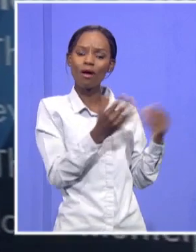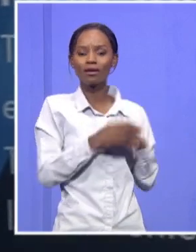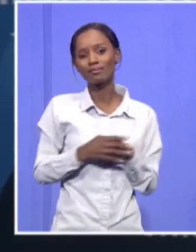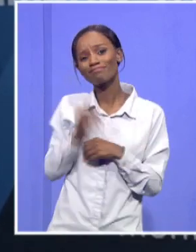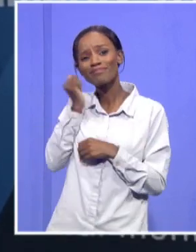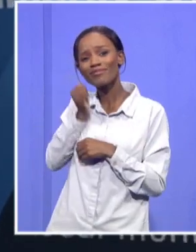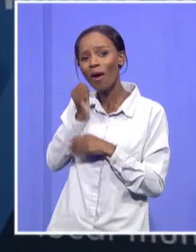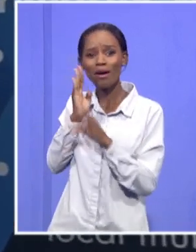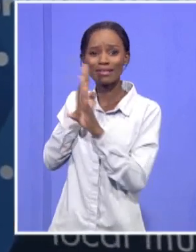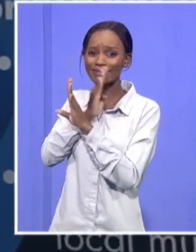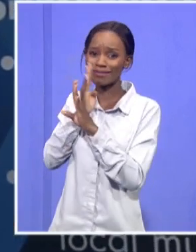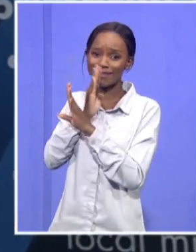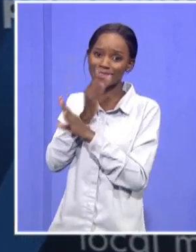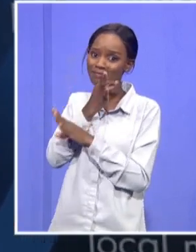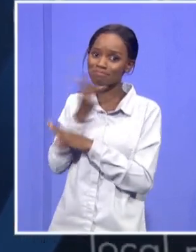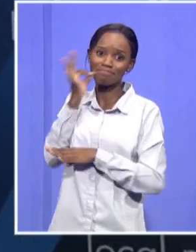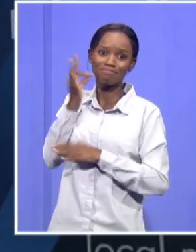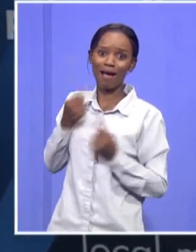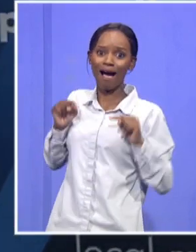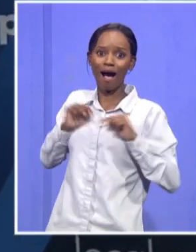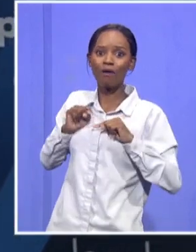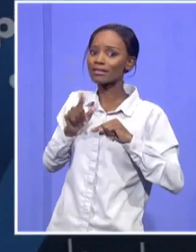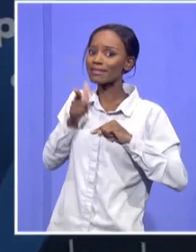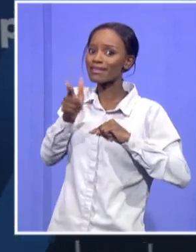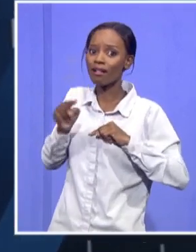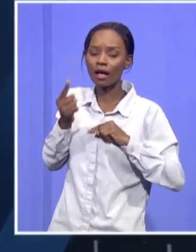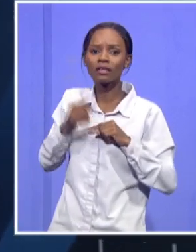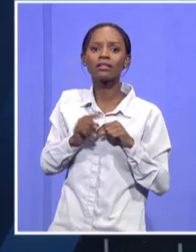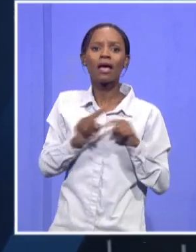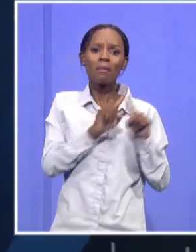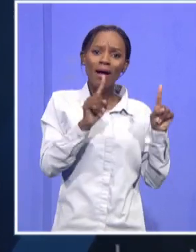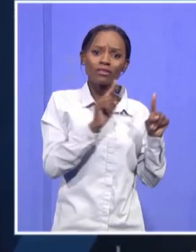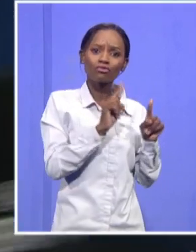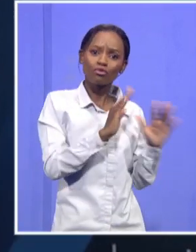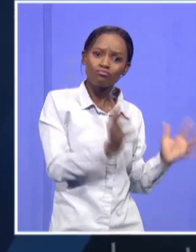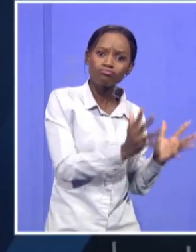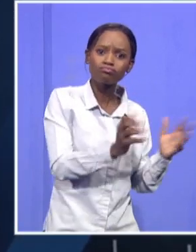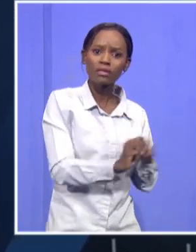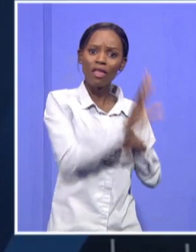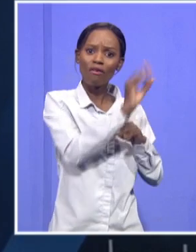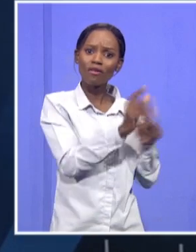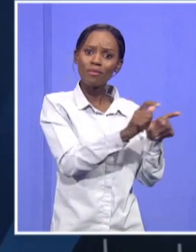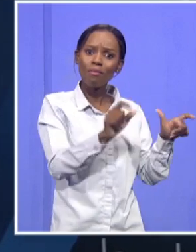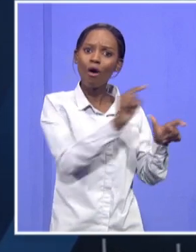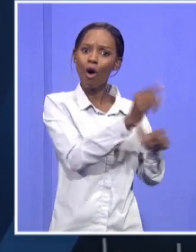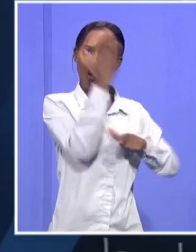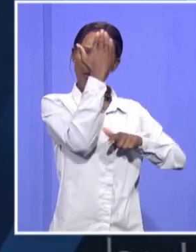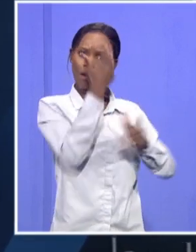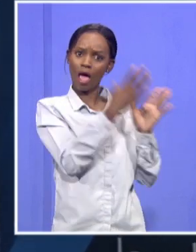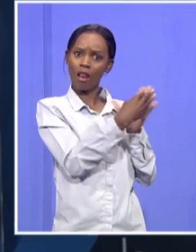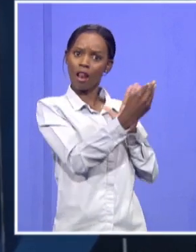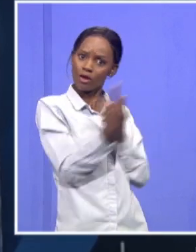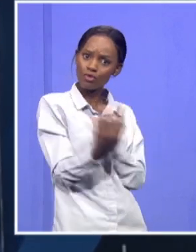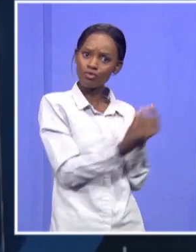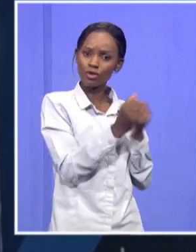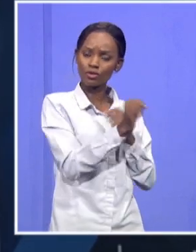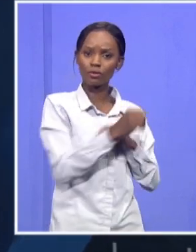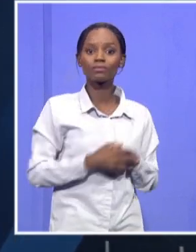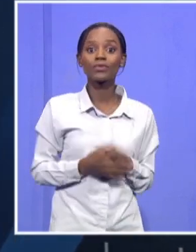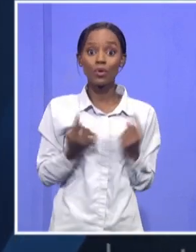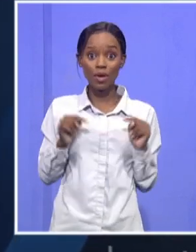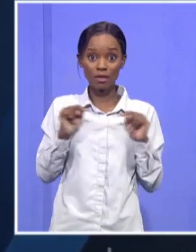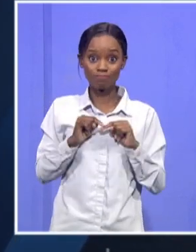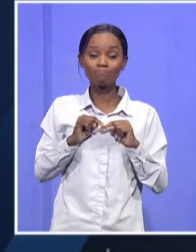But we're trying to encourage South Africans or people who are watching to do this at home as well. What we are doing at CSIR, we want to package